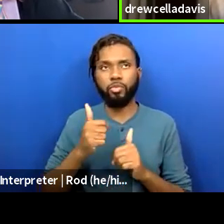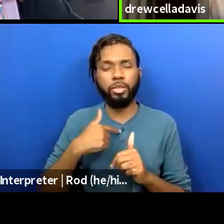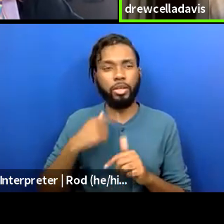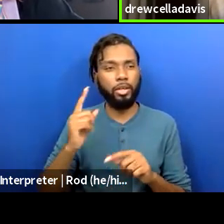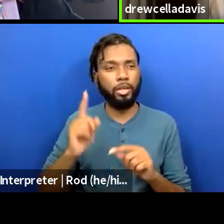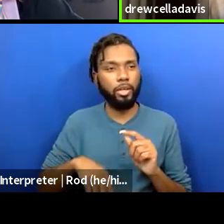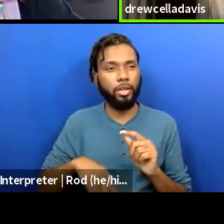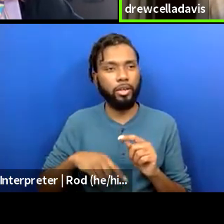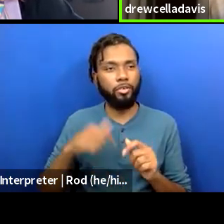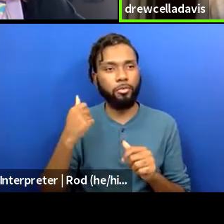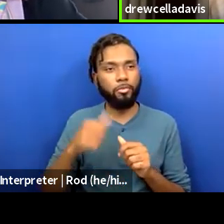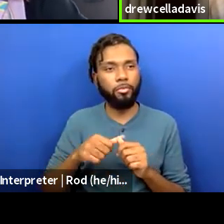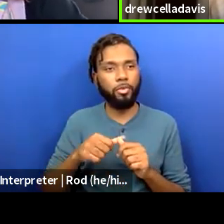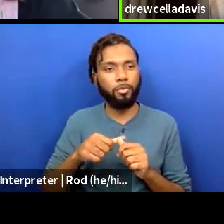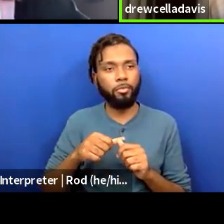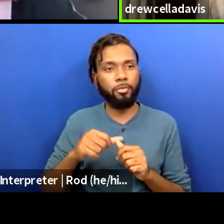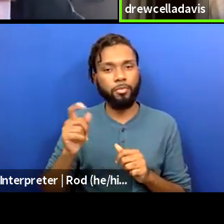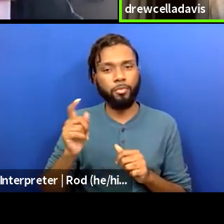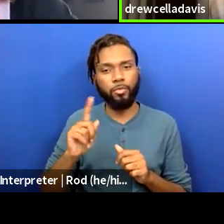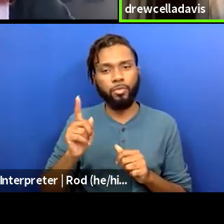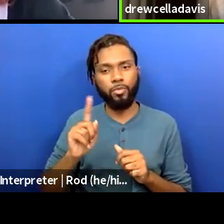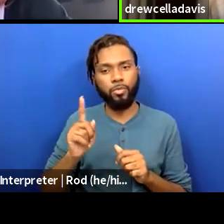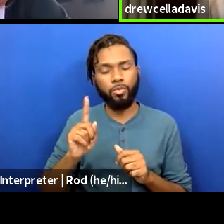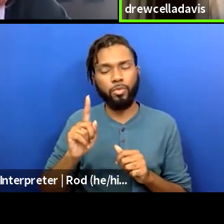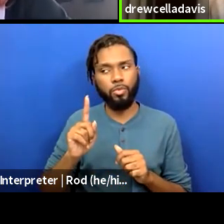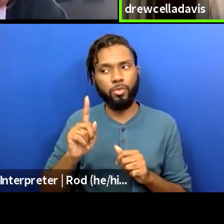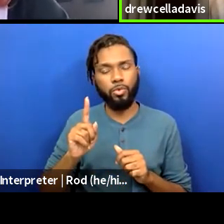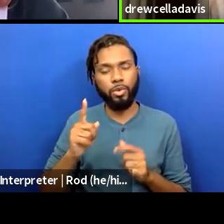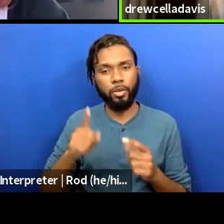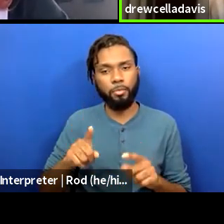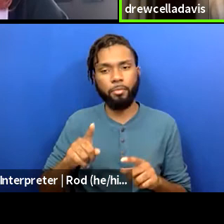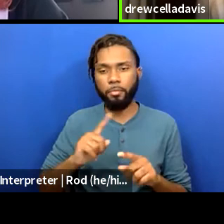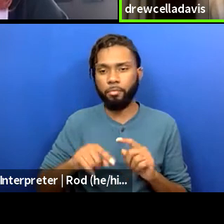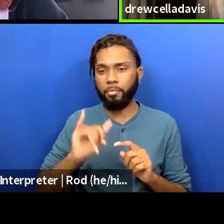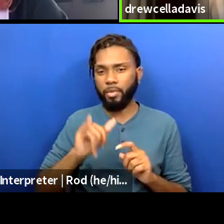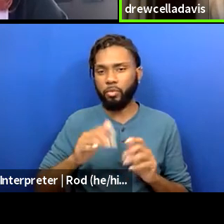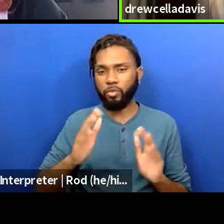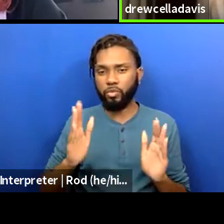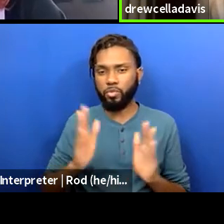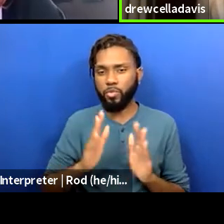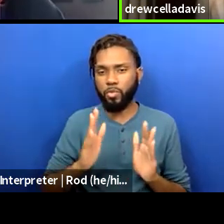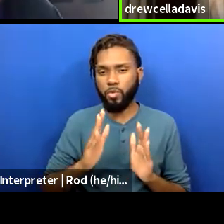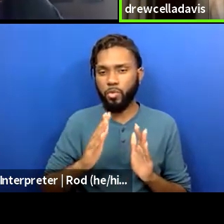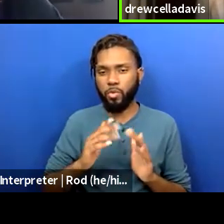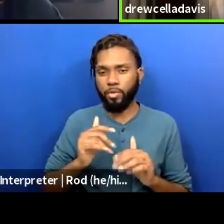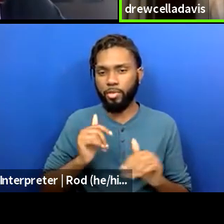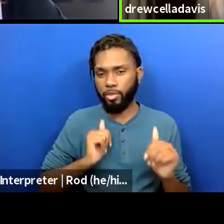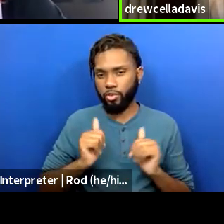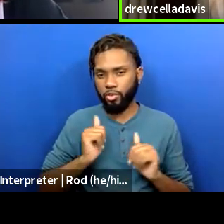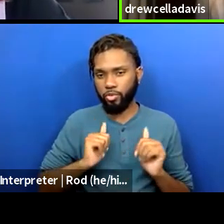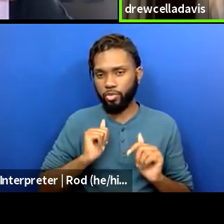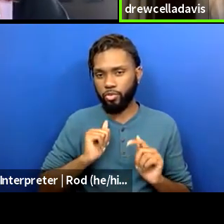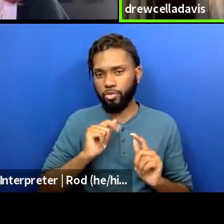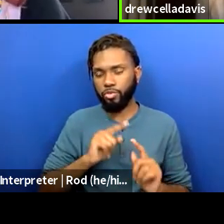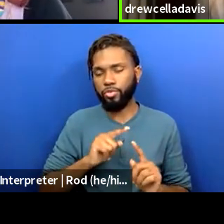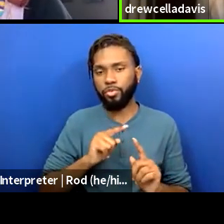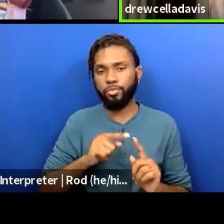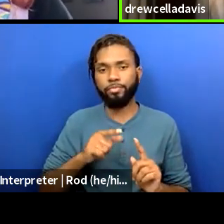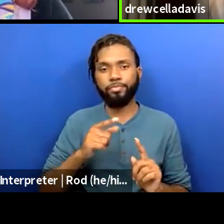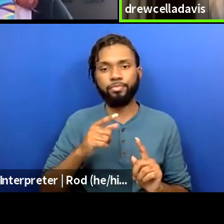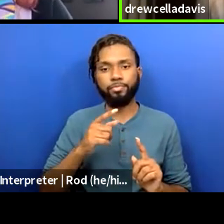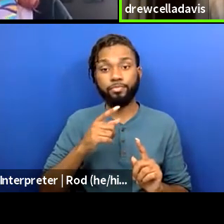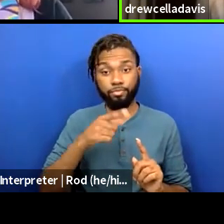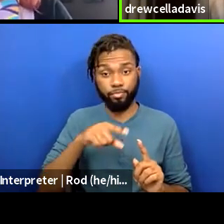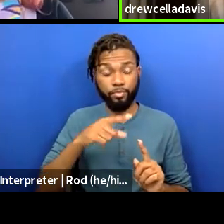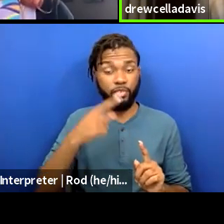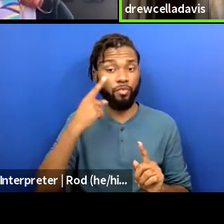remember where it was, but it was a small theater, and they did for colored women who